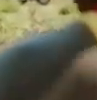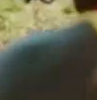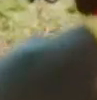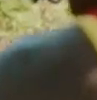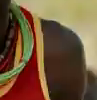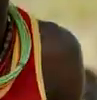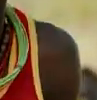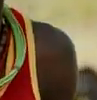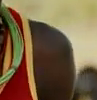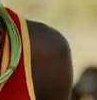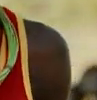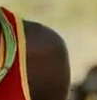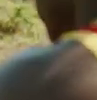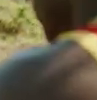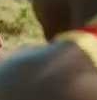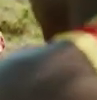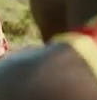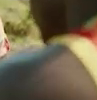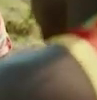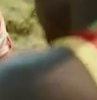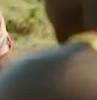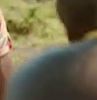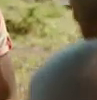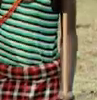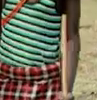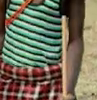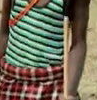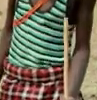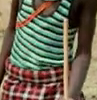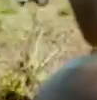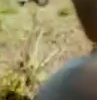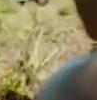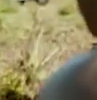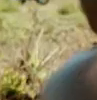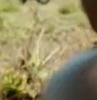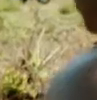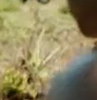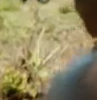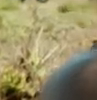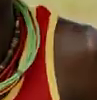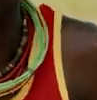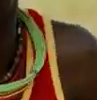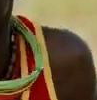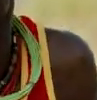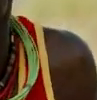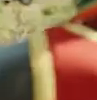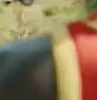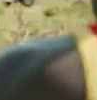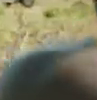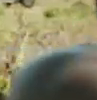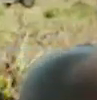Hello. Where can we find a mechanic? That's it. For what? That's